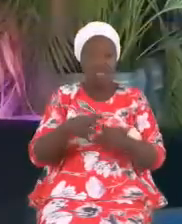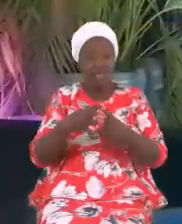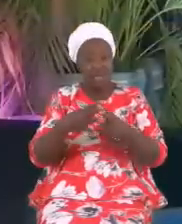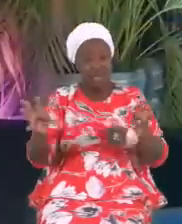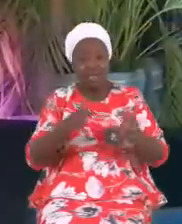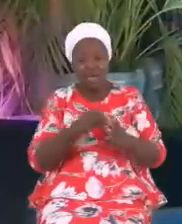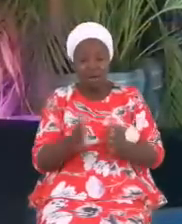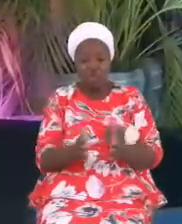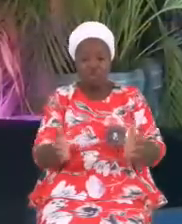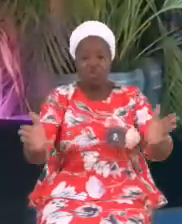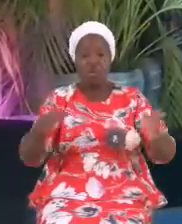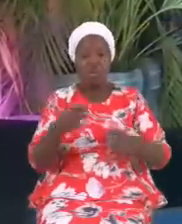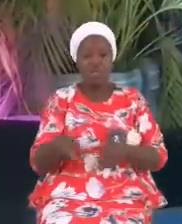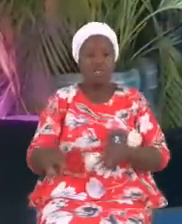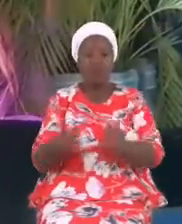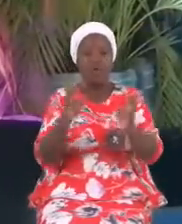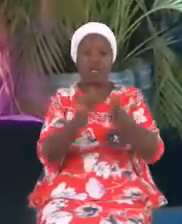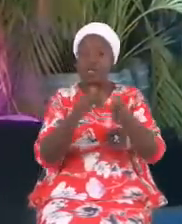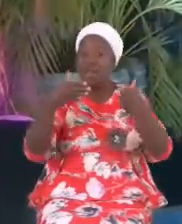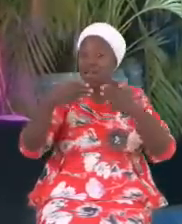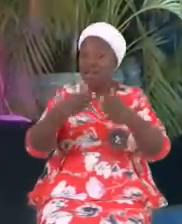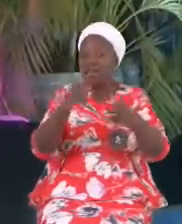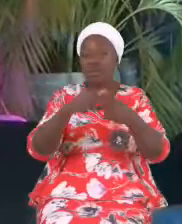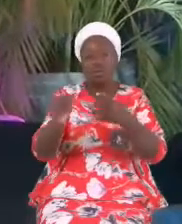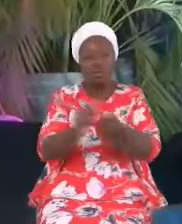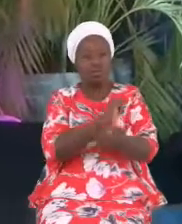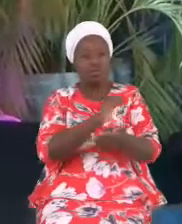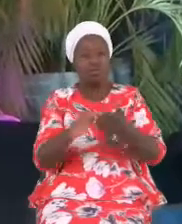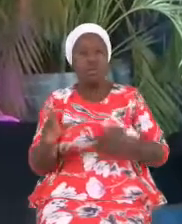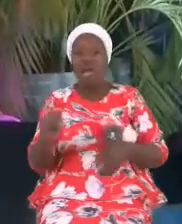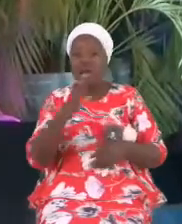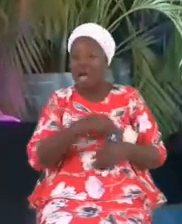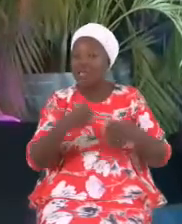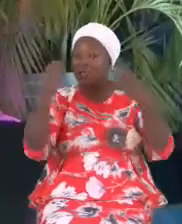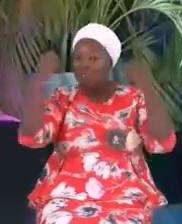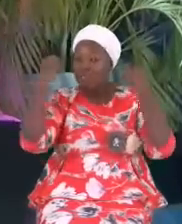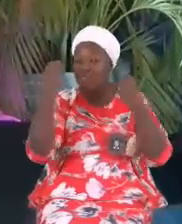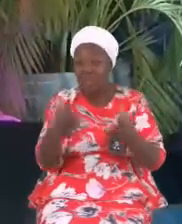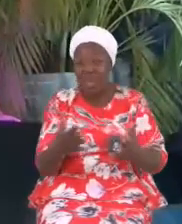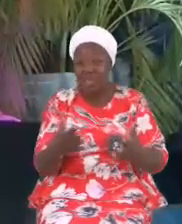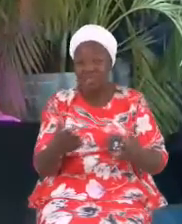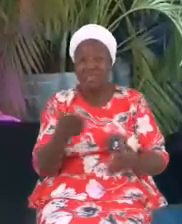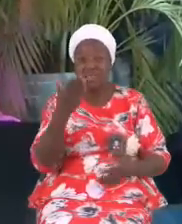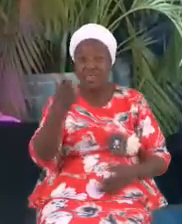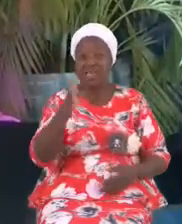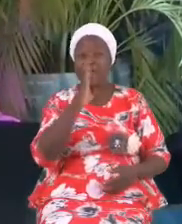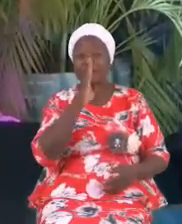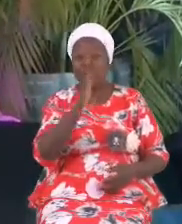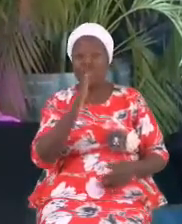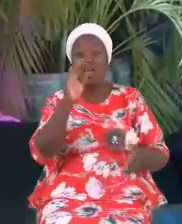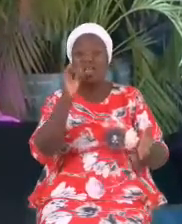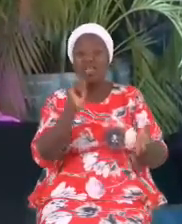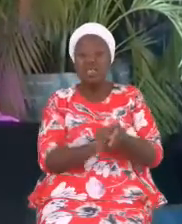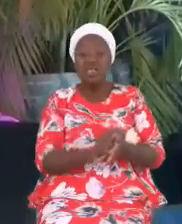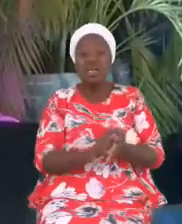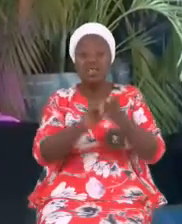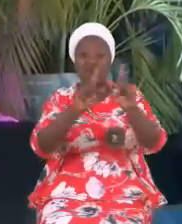way that leadeth to destruction. And many there be that go